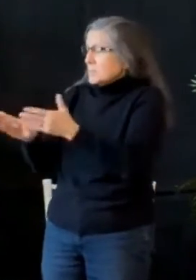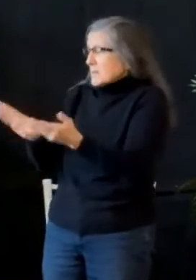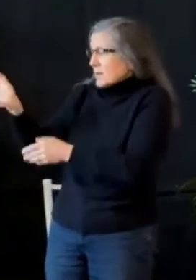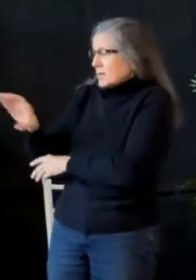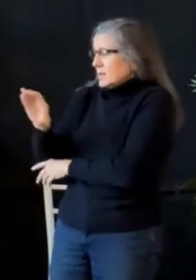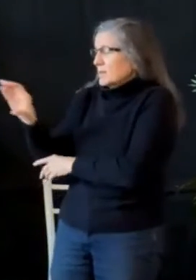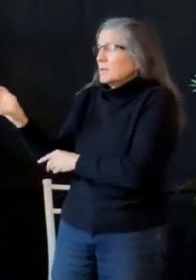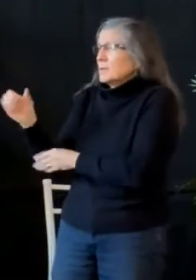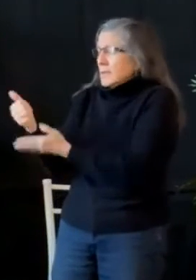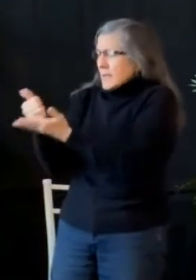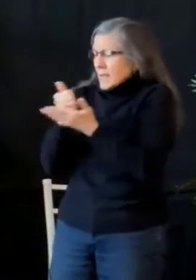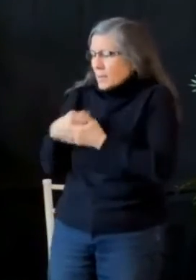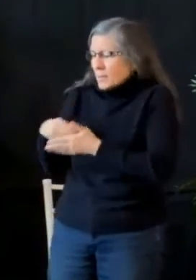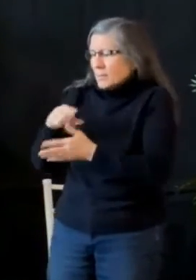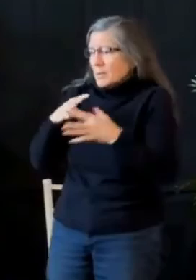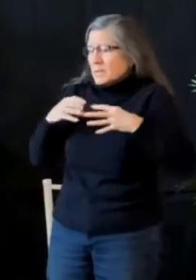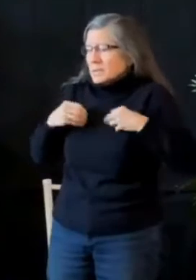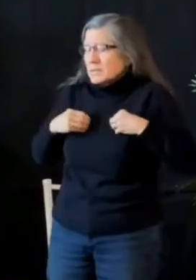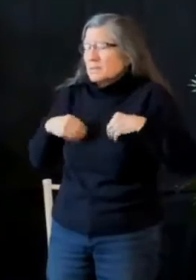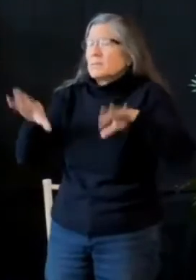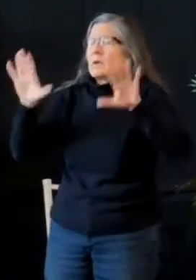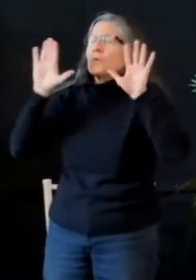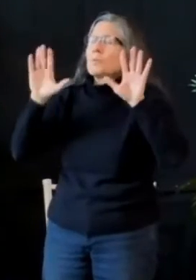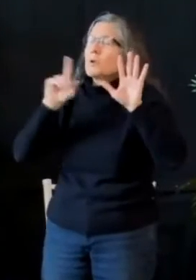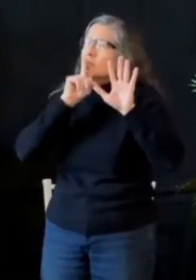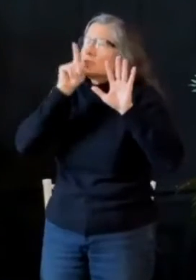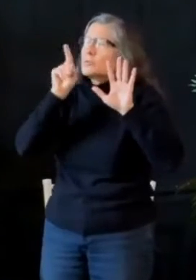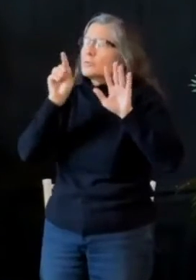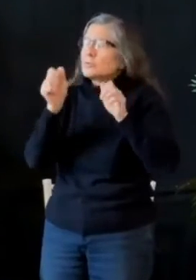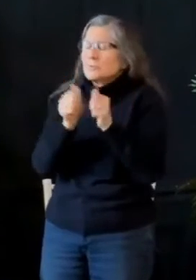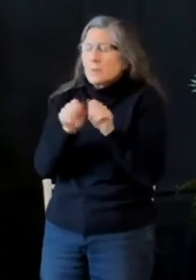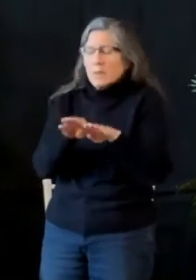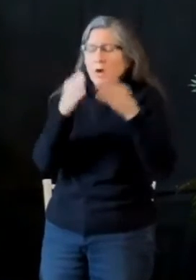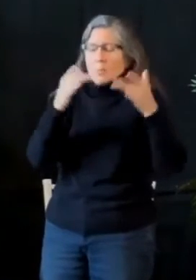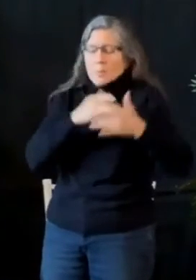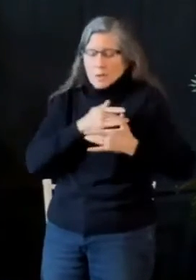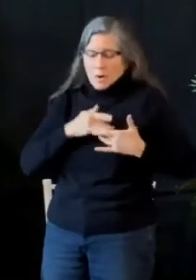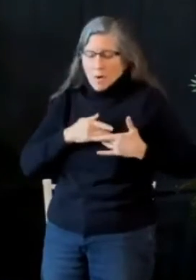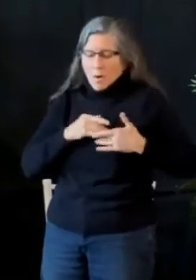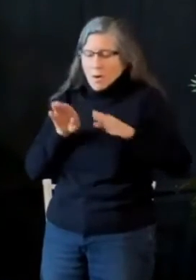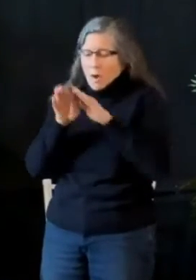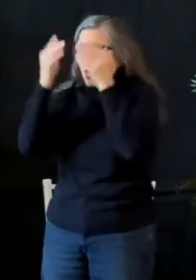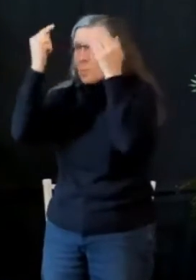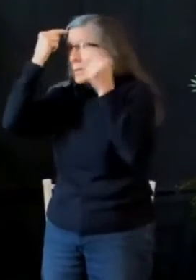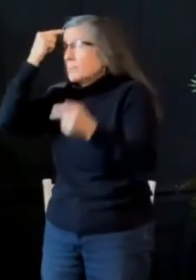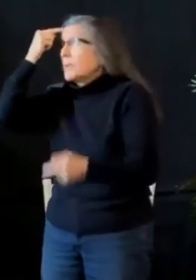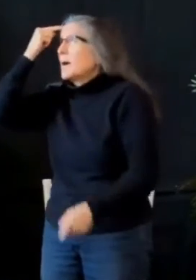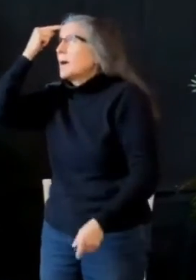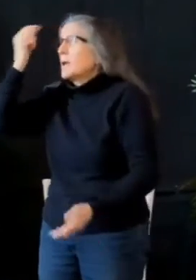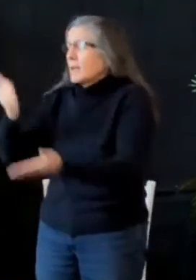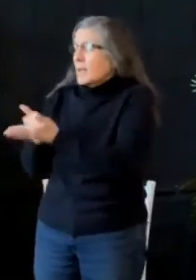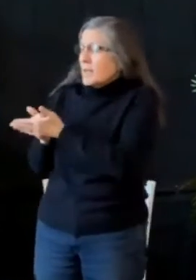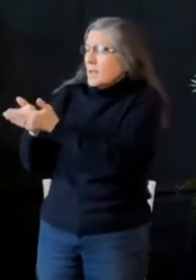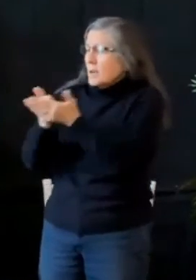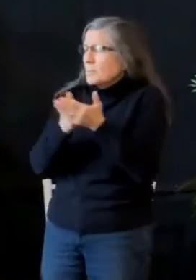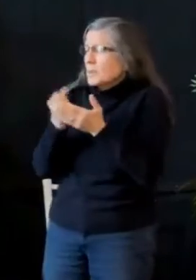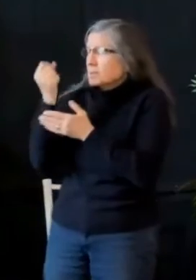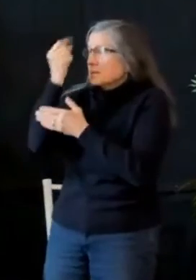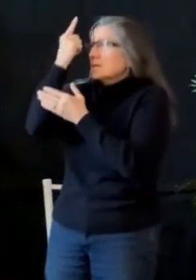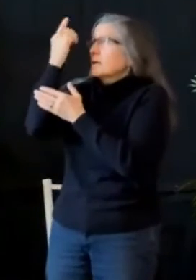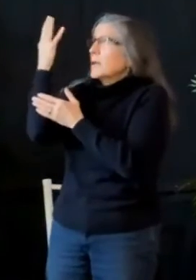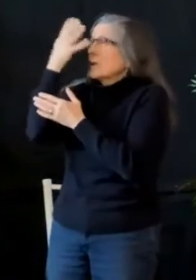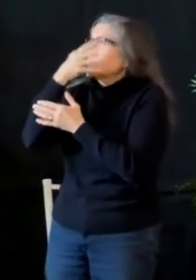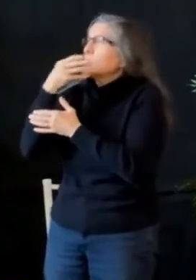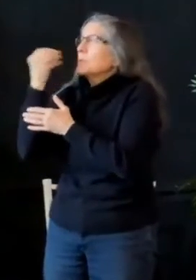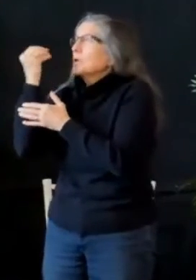Lord, help us to receive these wondrous truths with an open heart, with an open mind. Lord, help us to grasp the beauty